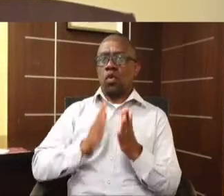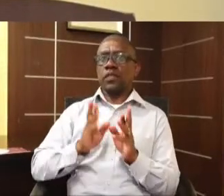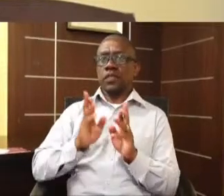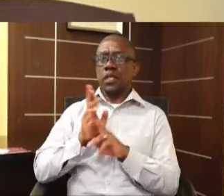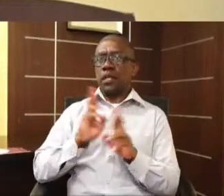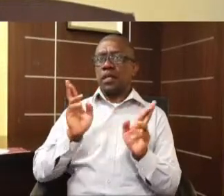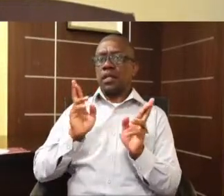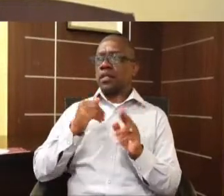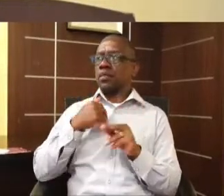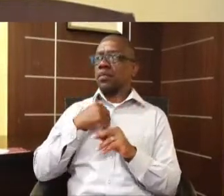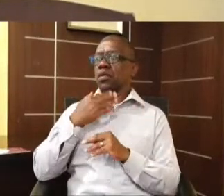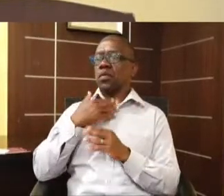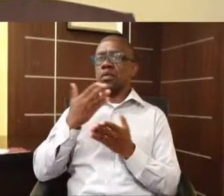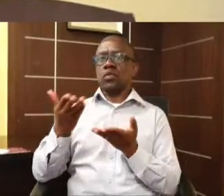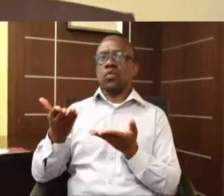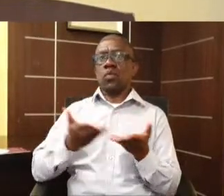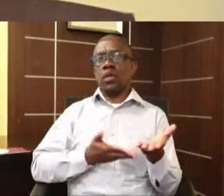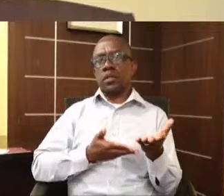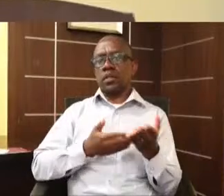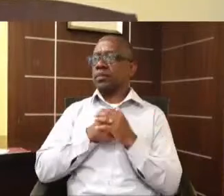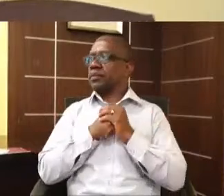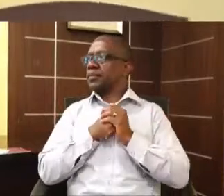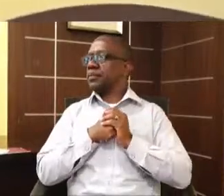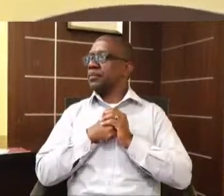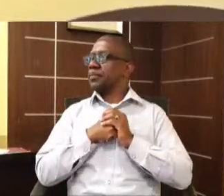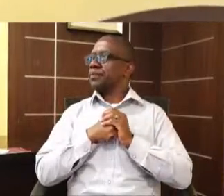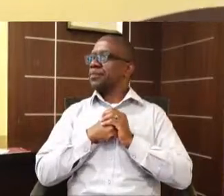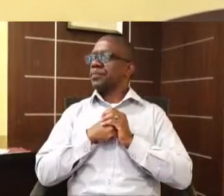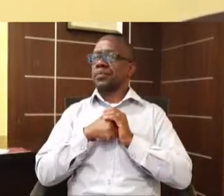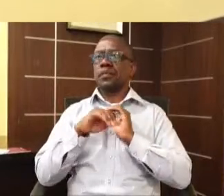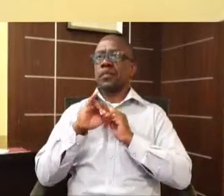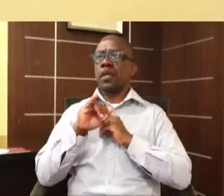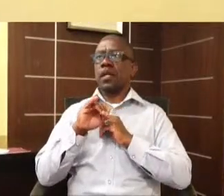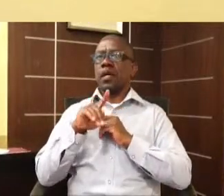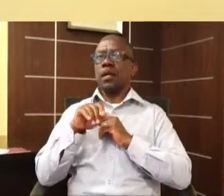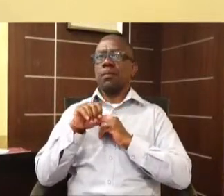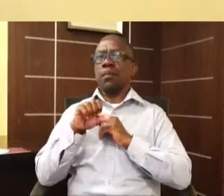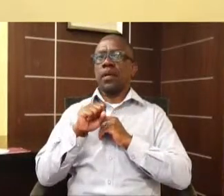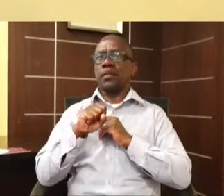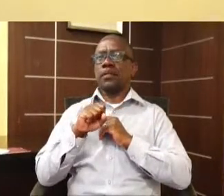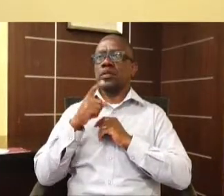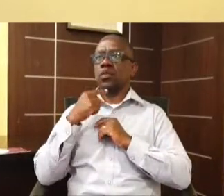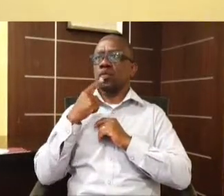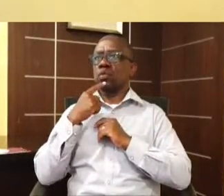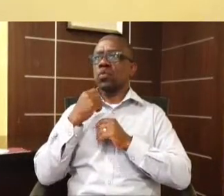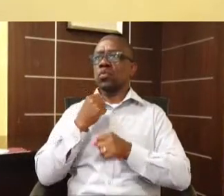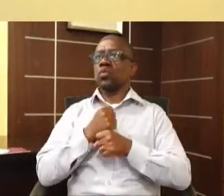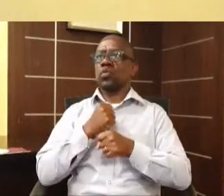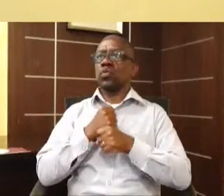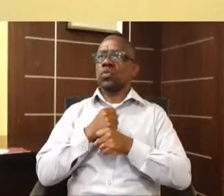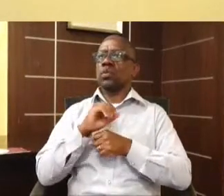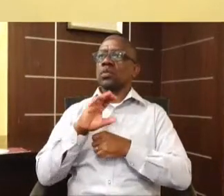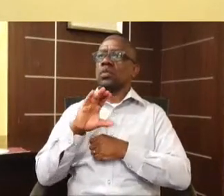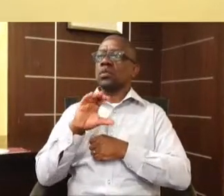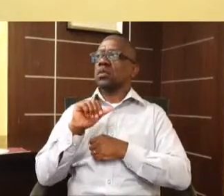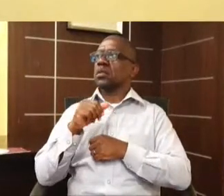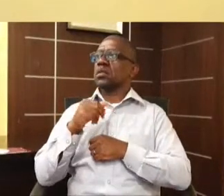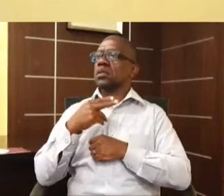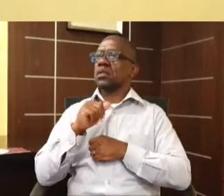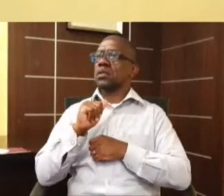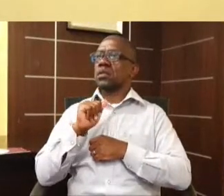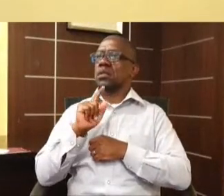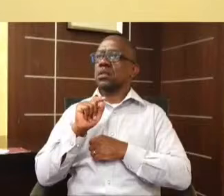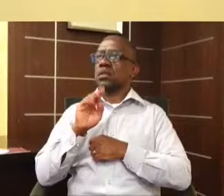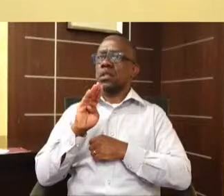I want to invite from IPAS, who is doing the chatbot moja. We can do?